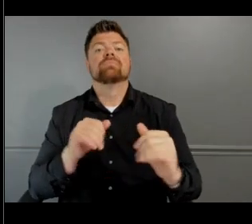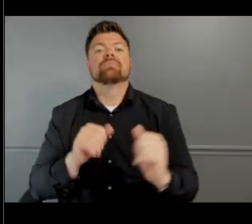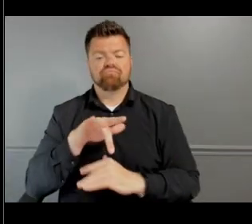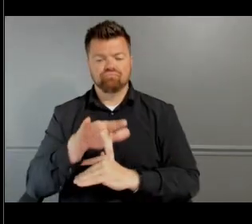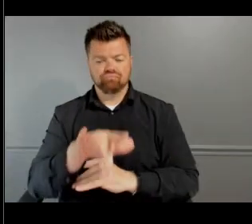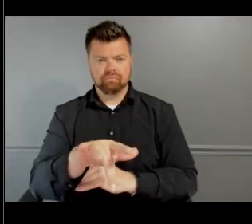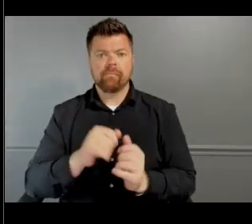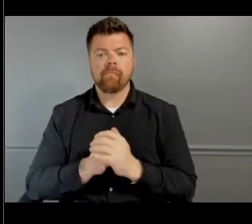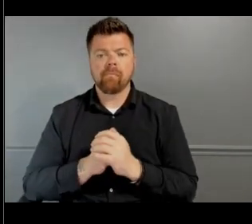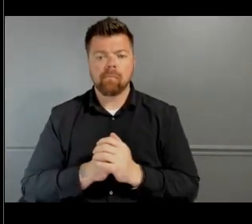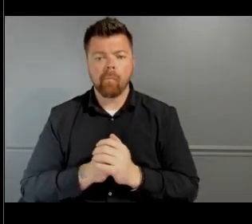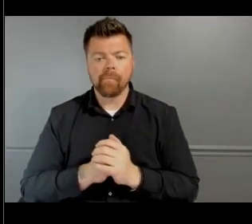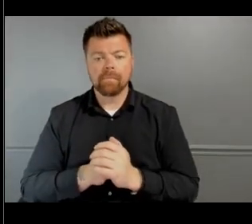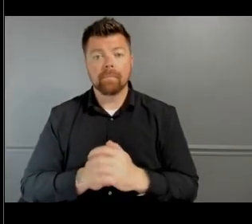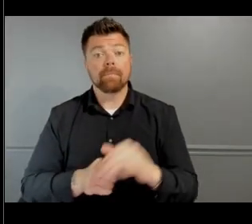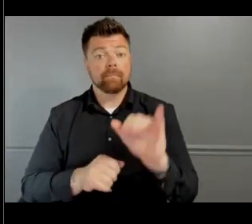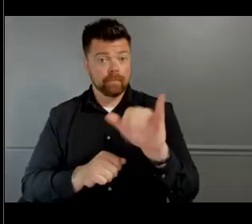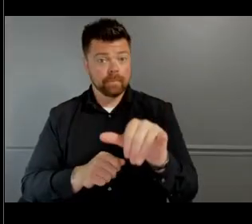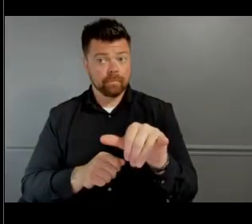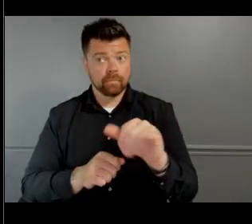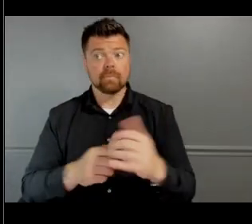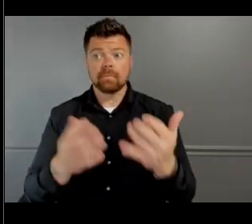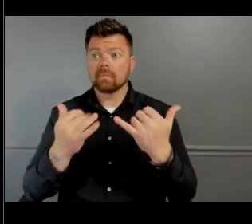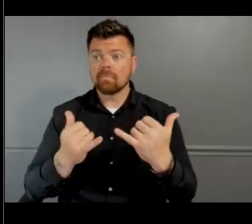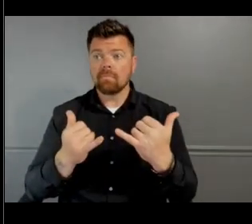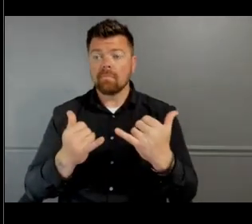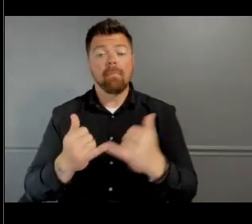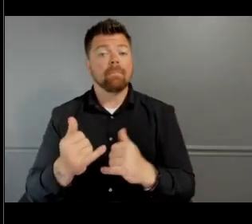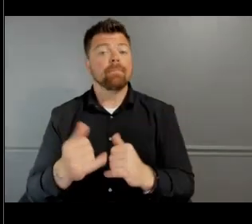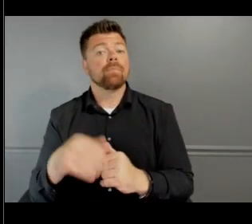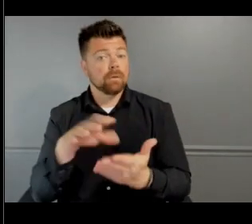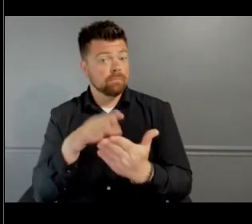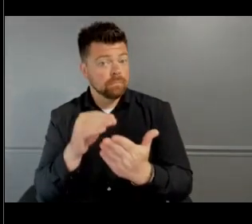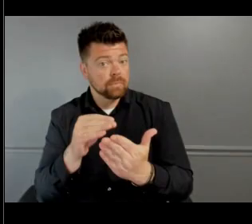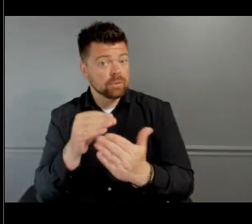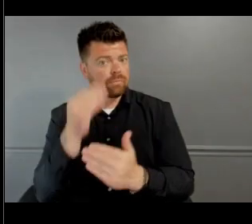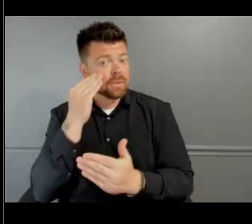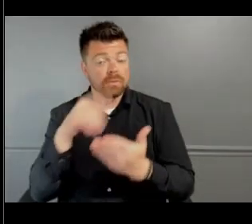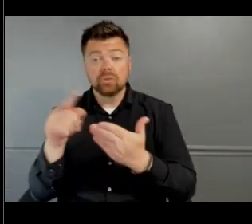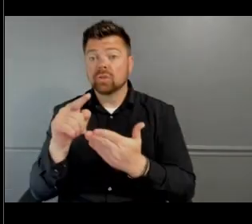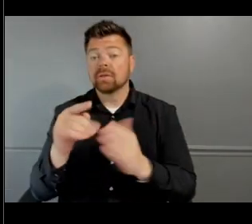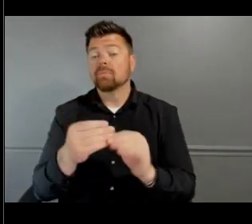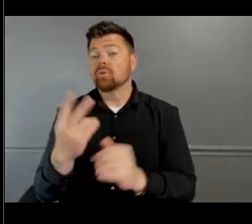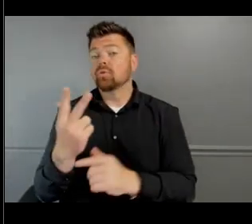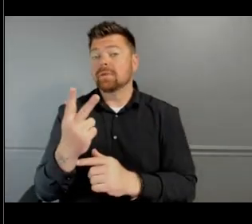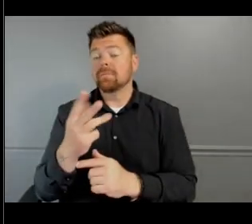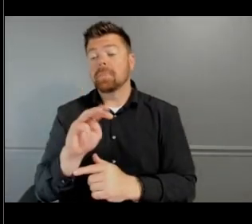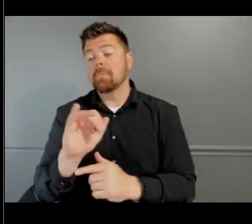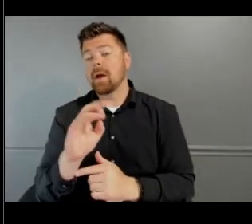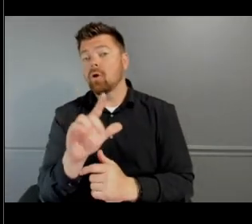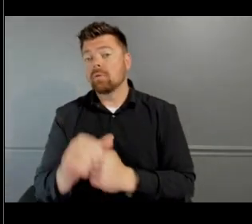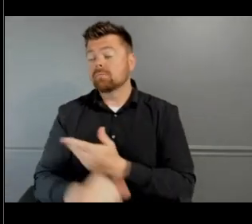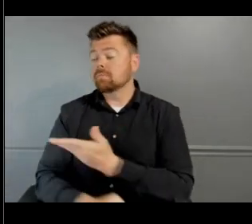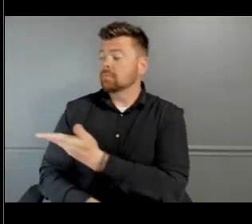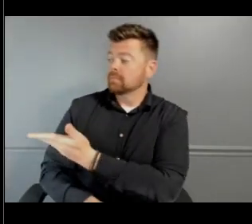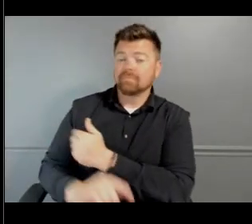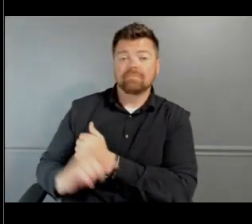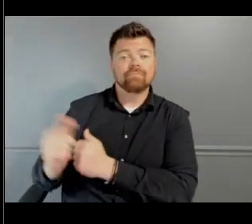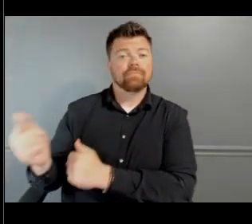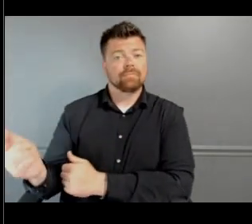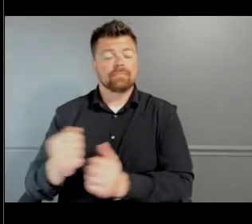And that is, now we are at knowledge check 3. Michael, I'm sending it back to you.